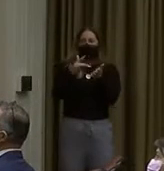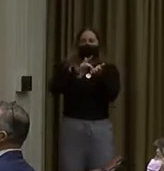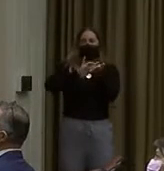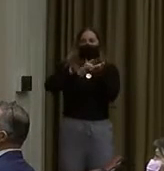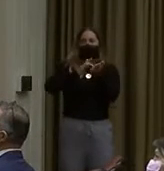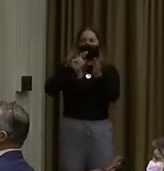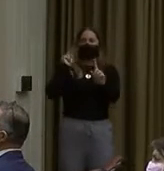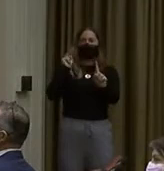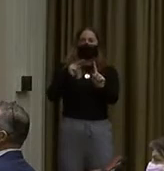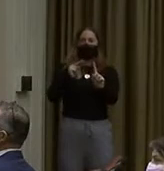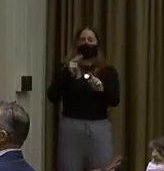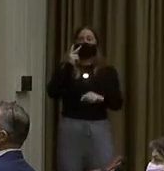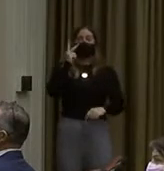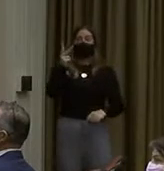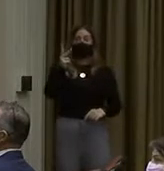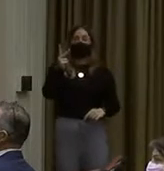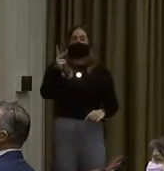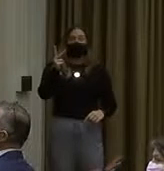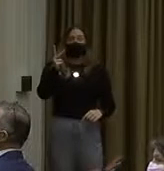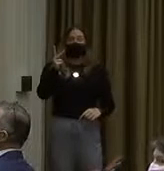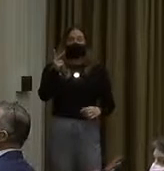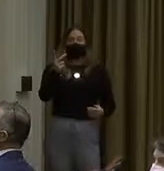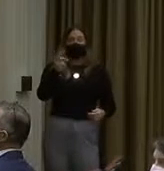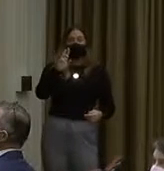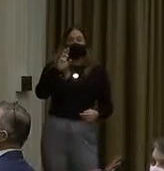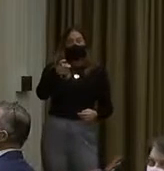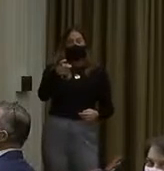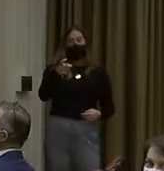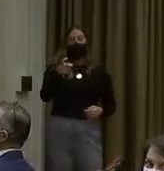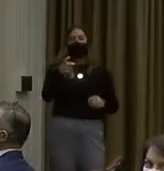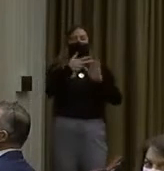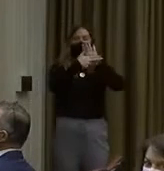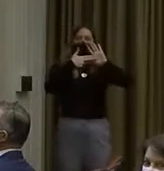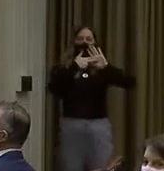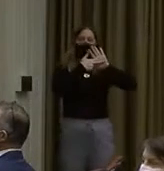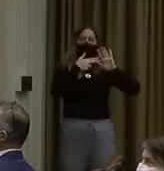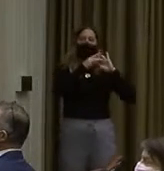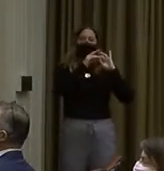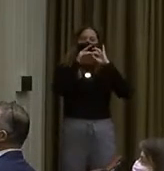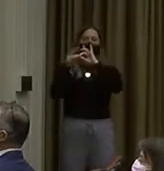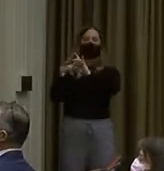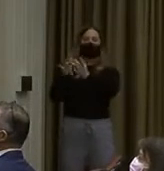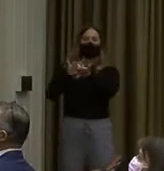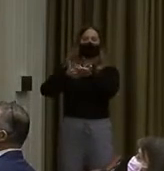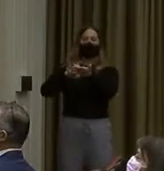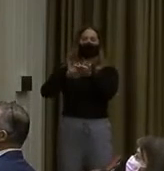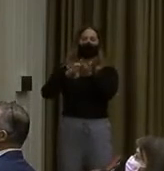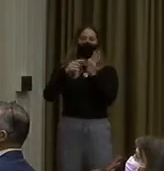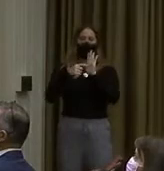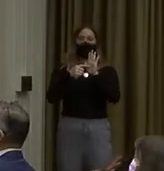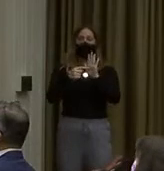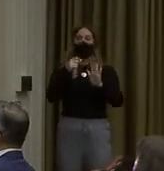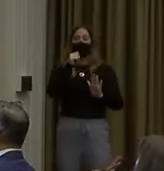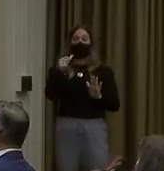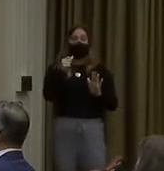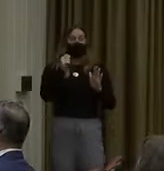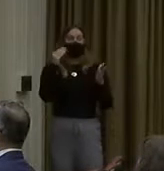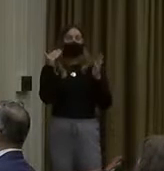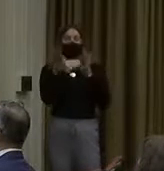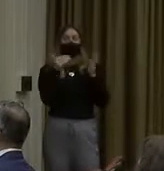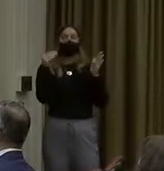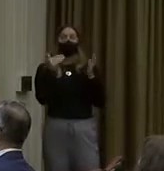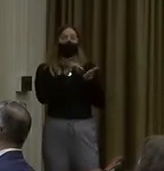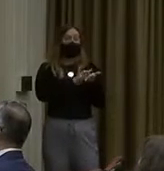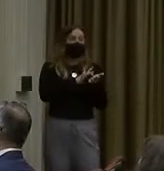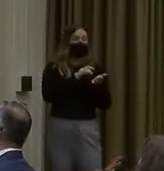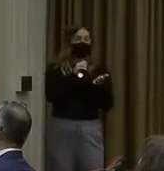model. And you see here that there's diagnosis and labels that are attached here to the medical model. And I'm not anti-medicine, I'm not